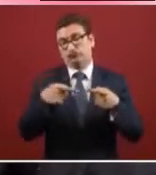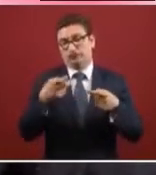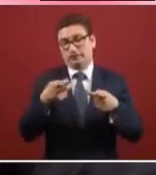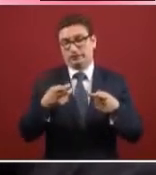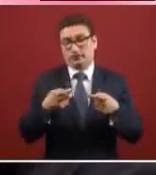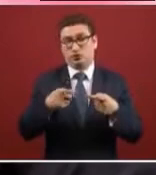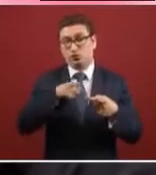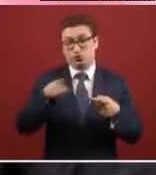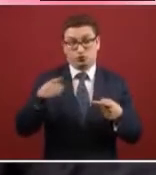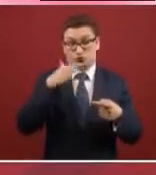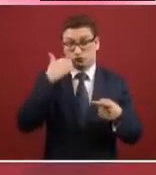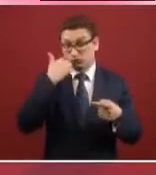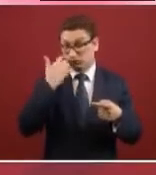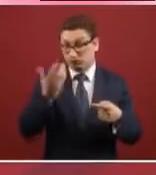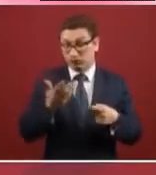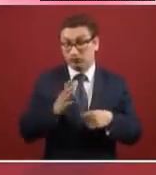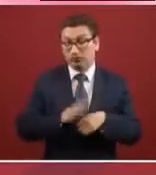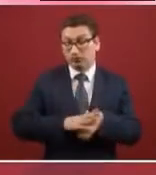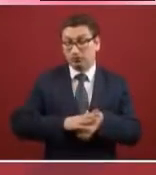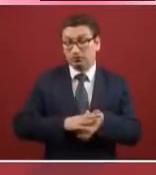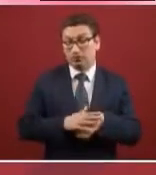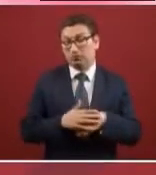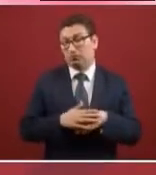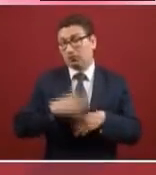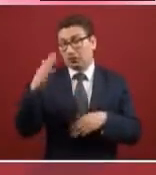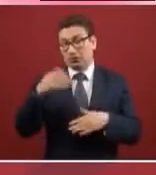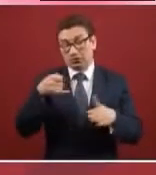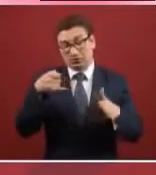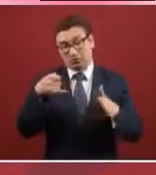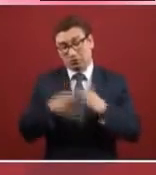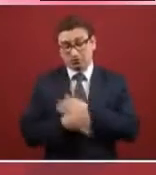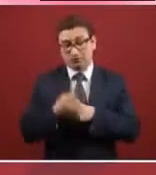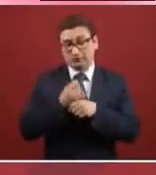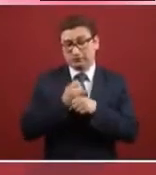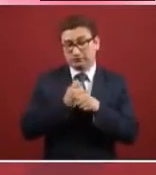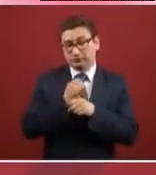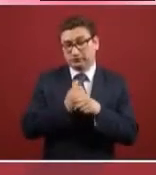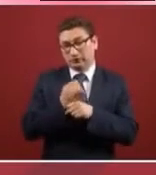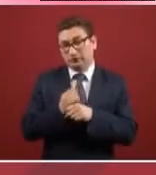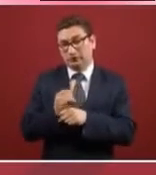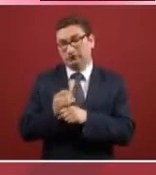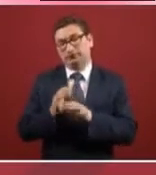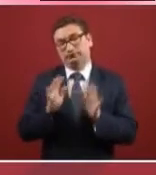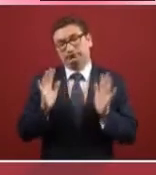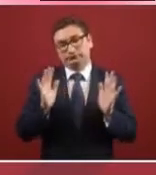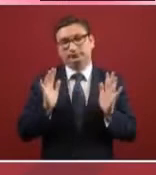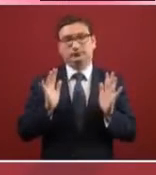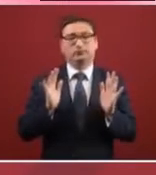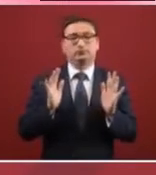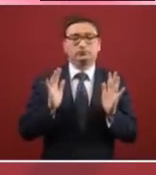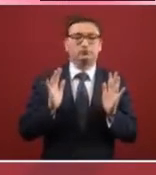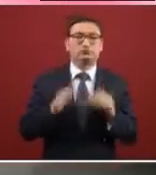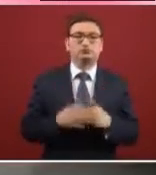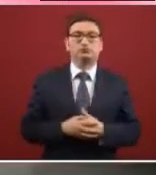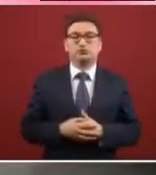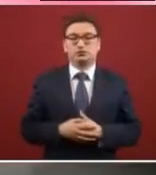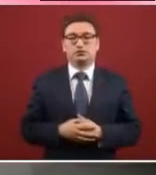quieren, if you want to profundizar más, expand more on that,